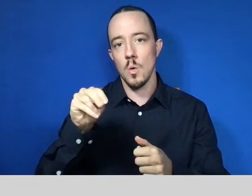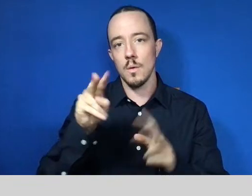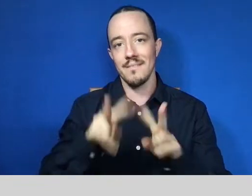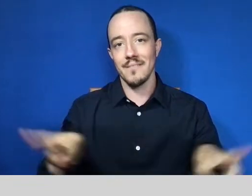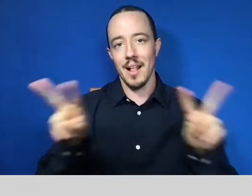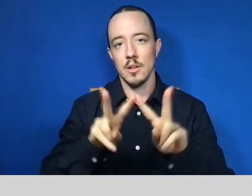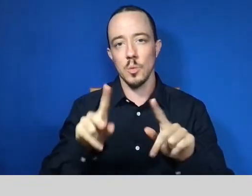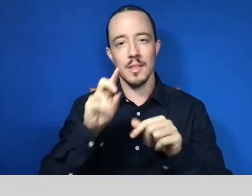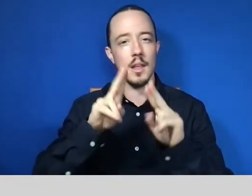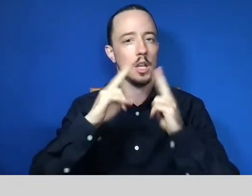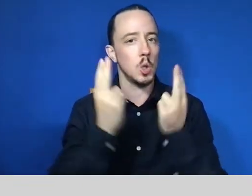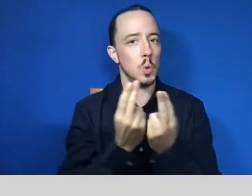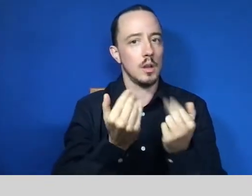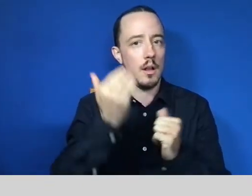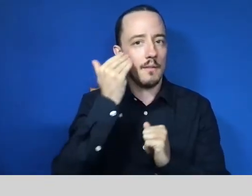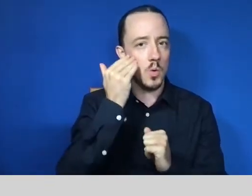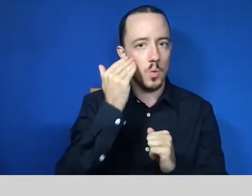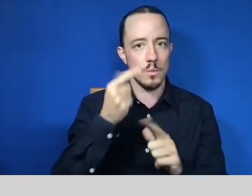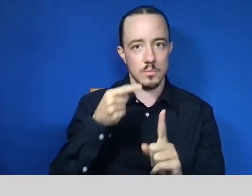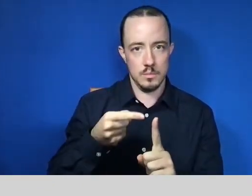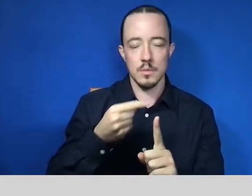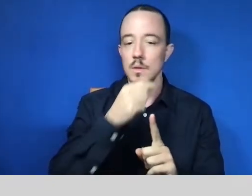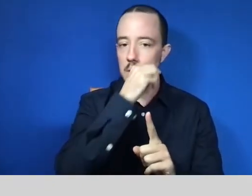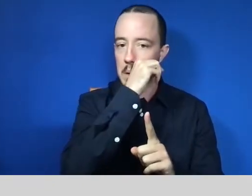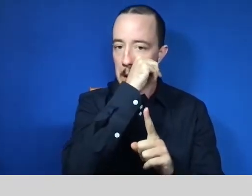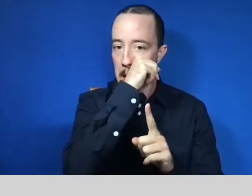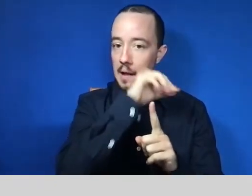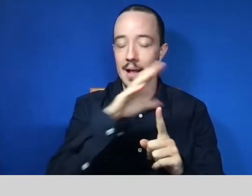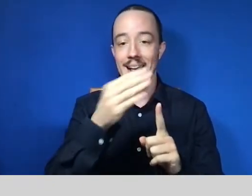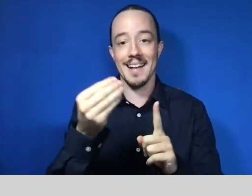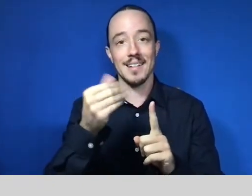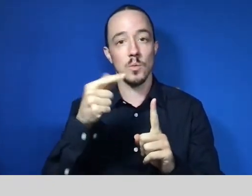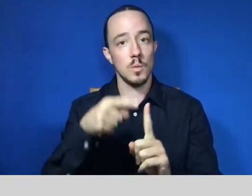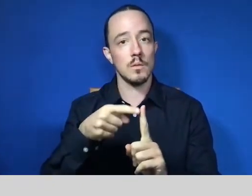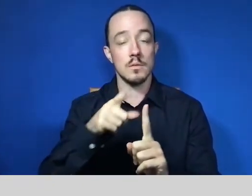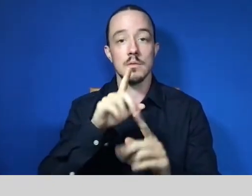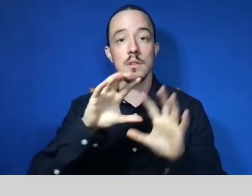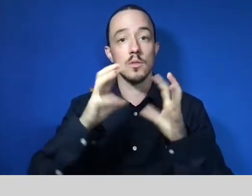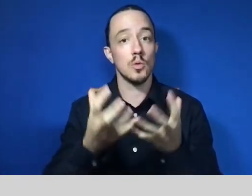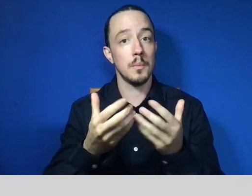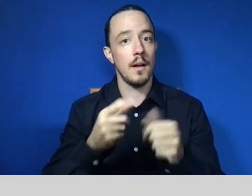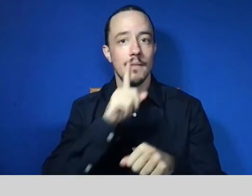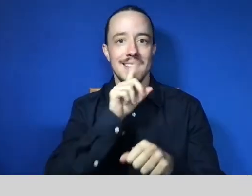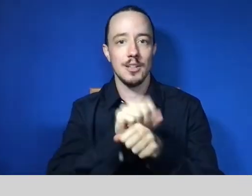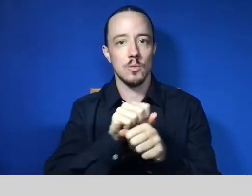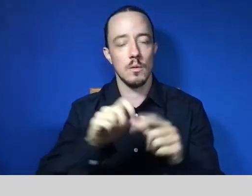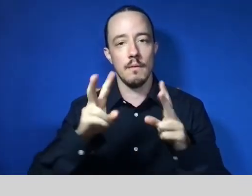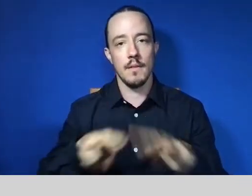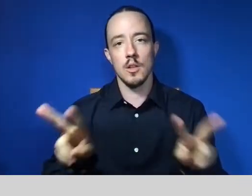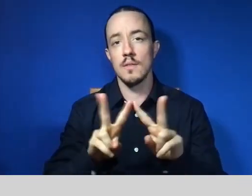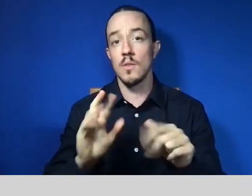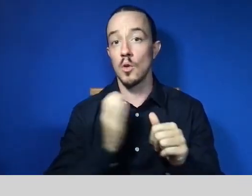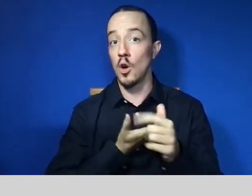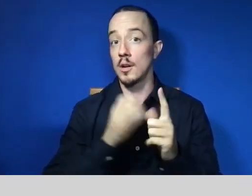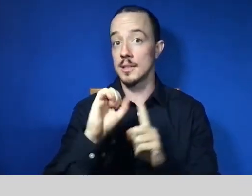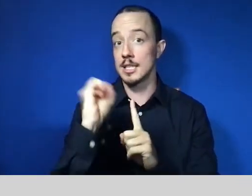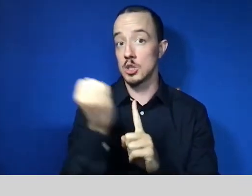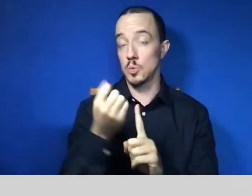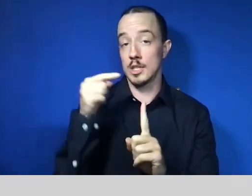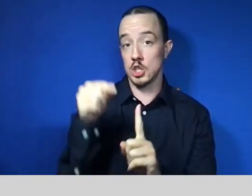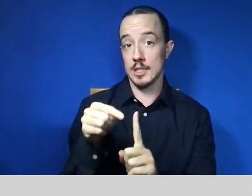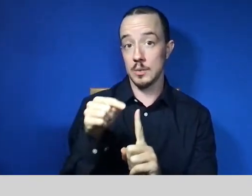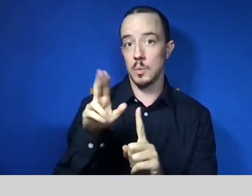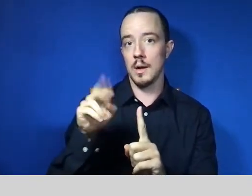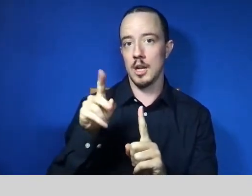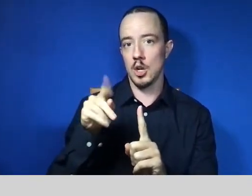a union of the original enum class and a set of literal values. So for our case, we want our enum